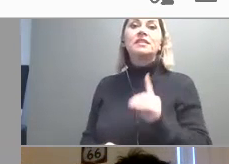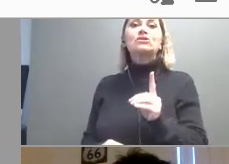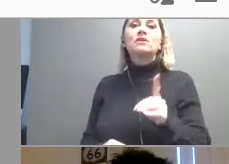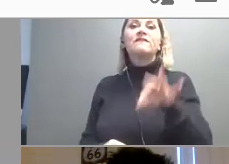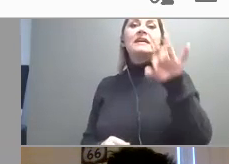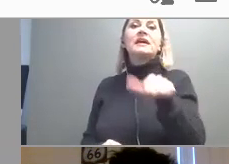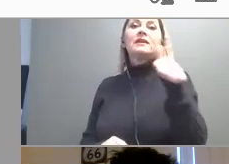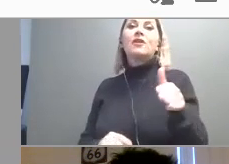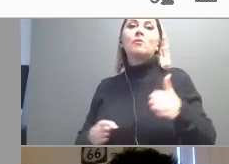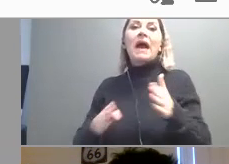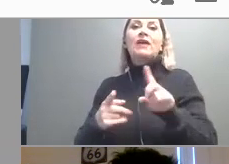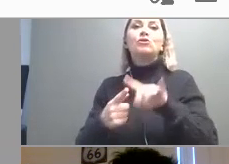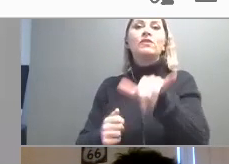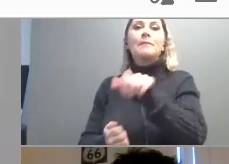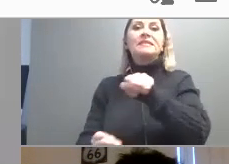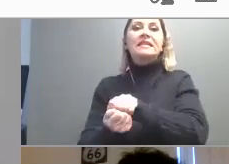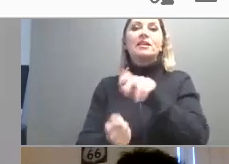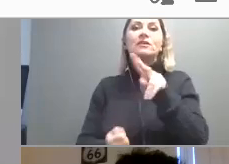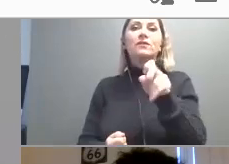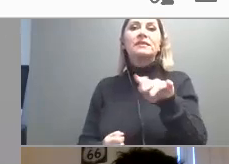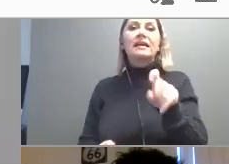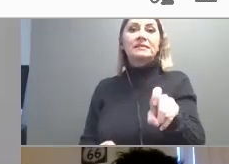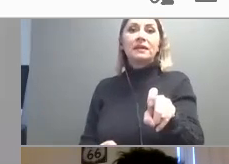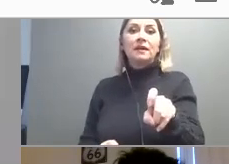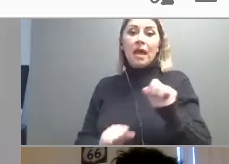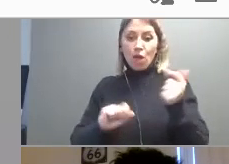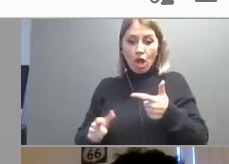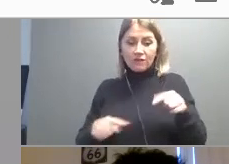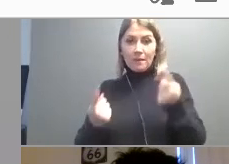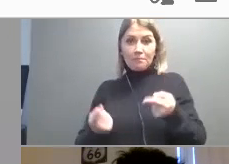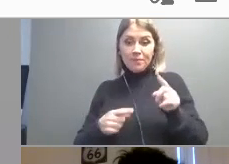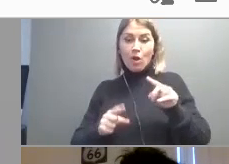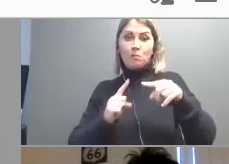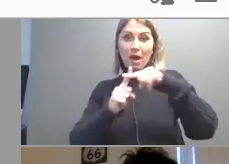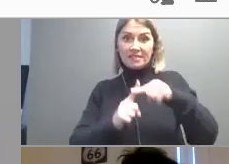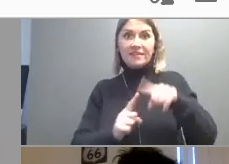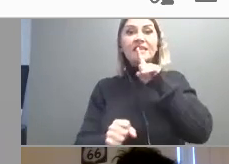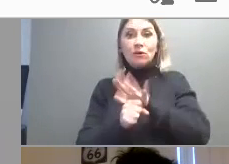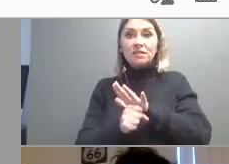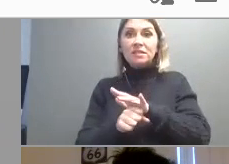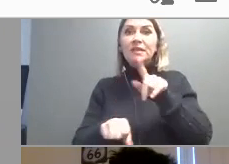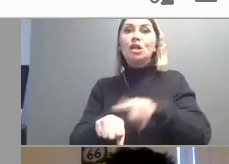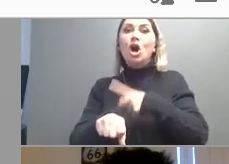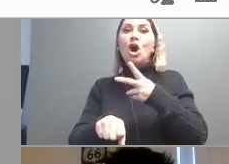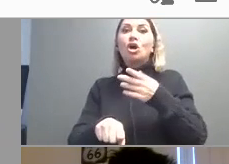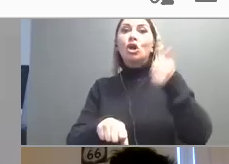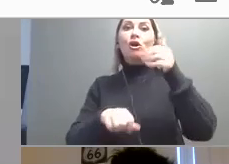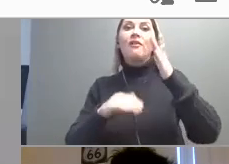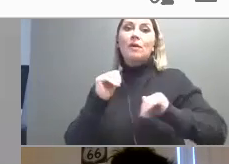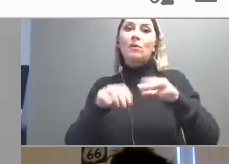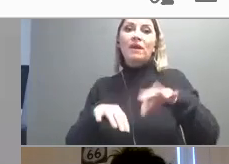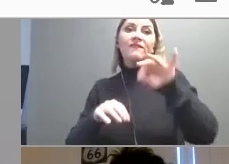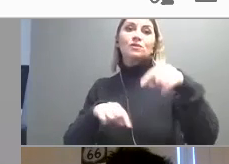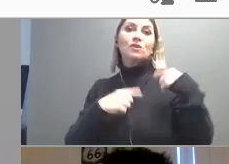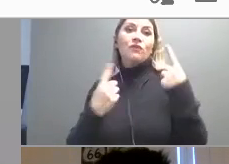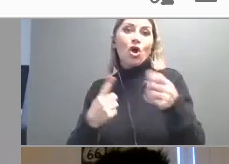another path to that particular vertex, and since all of them are positive, it is guaranteed to be longer than what we have found so far. So